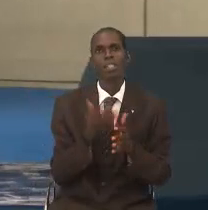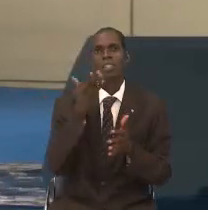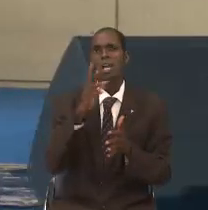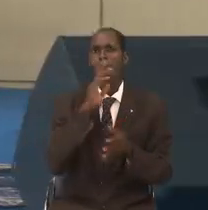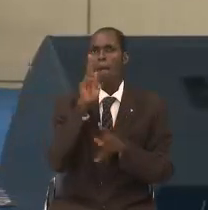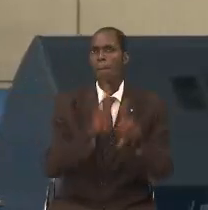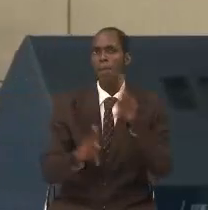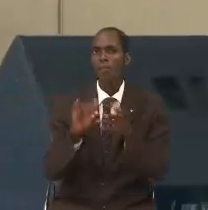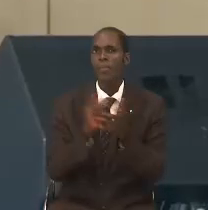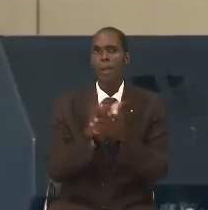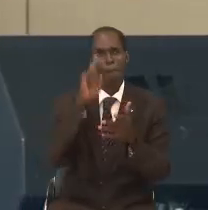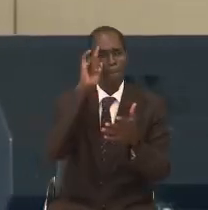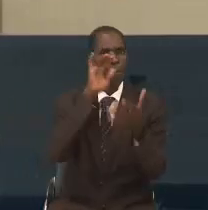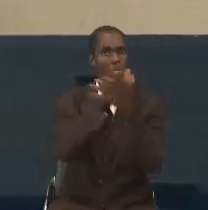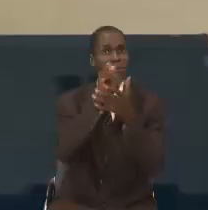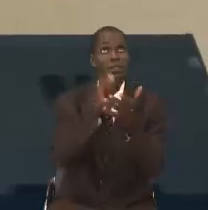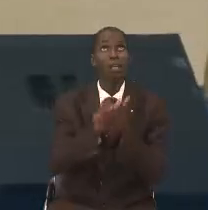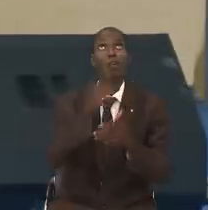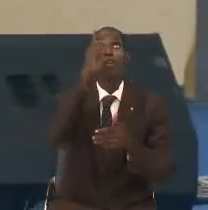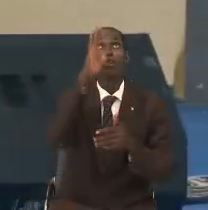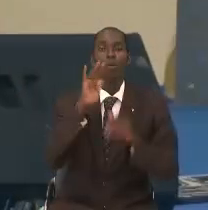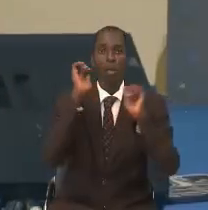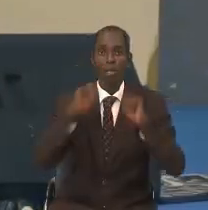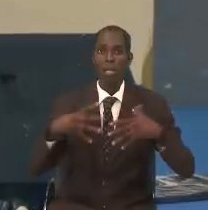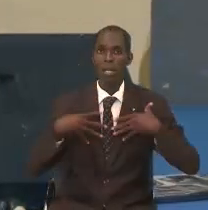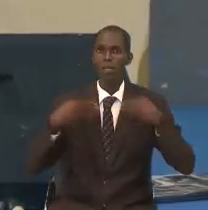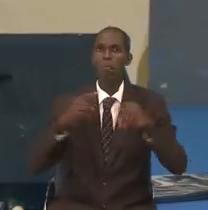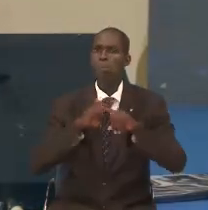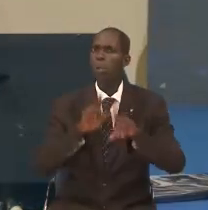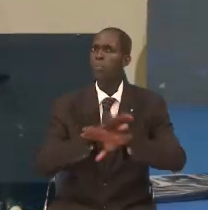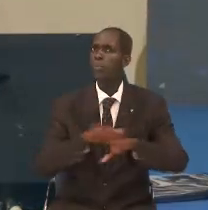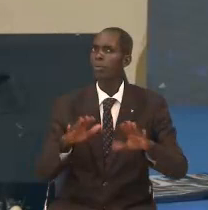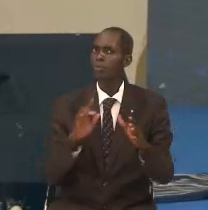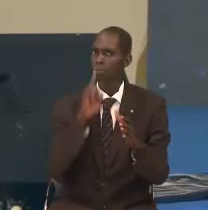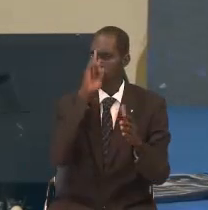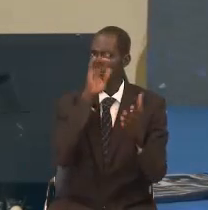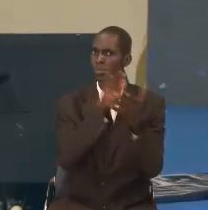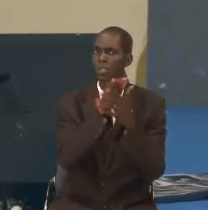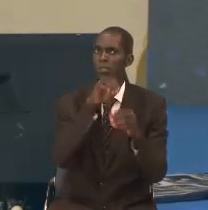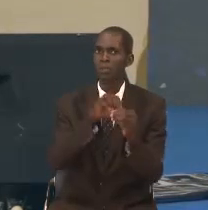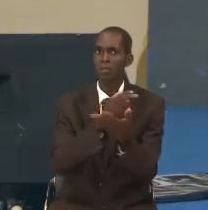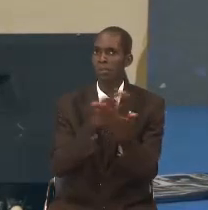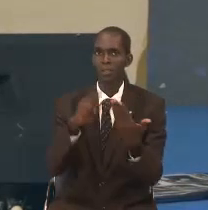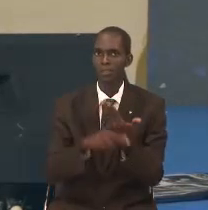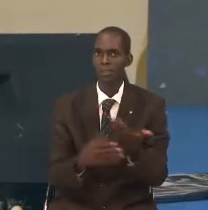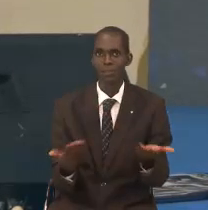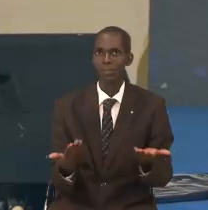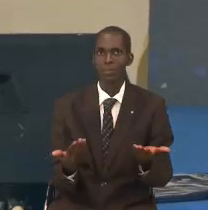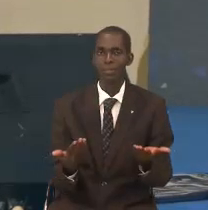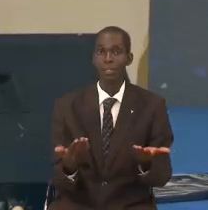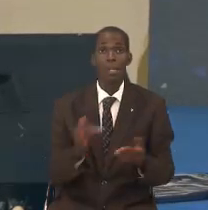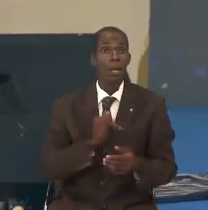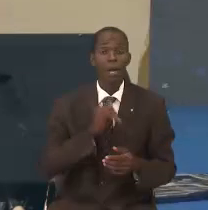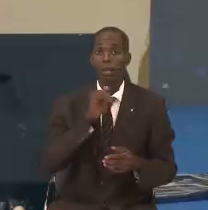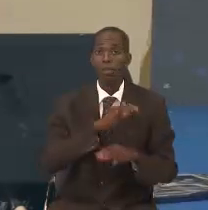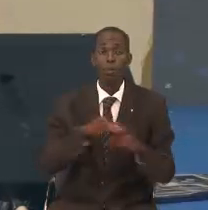that God can heal, but they don't believe in holiness. I'm not talking of people